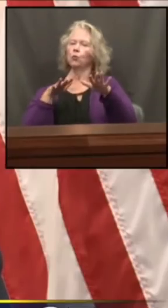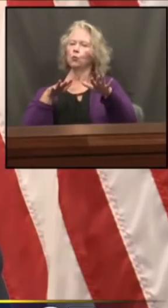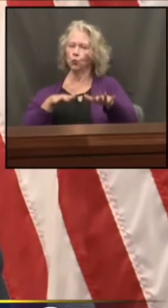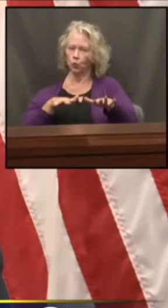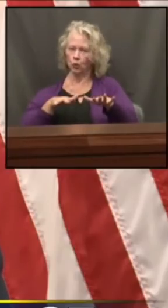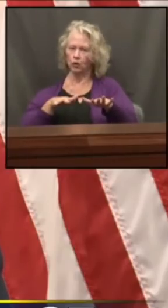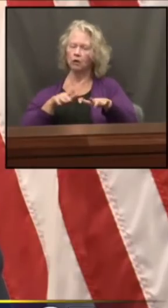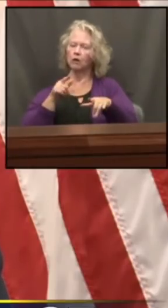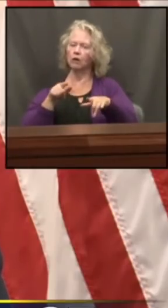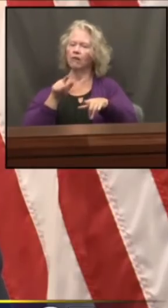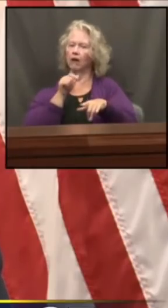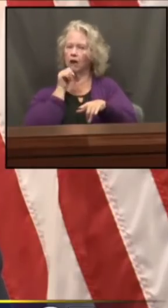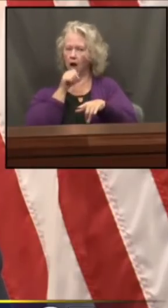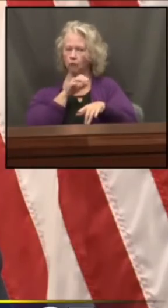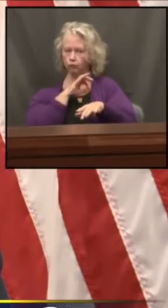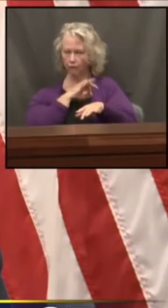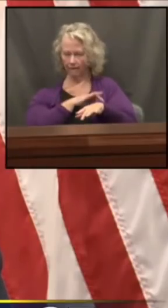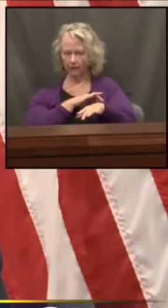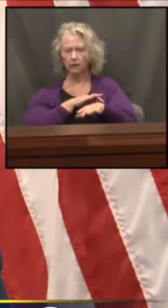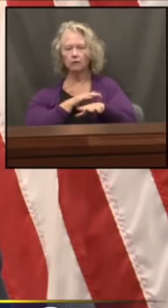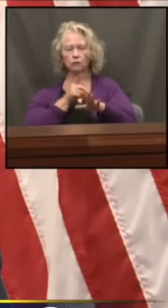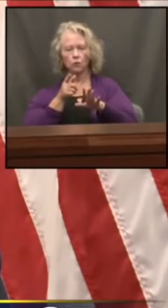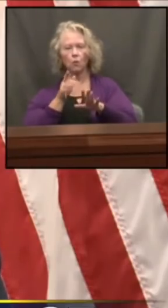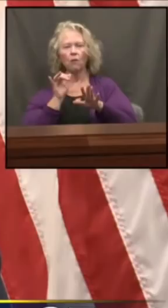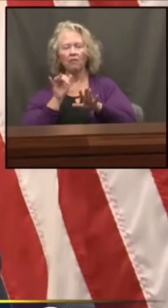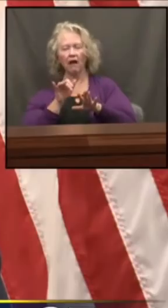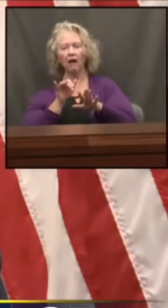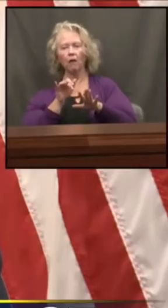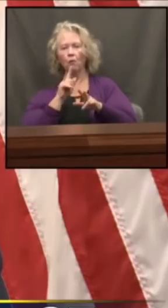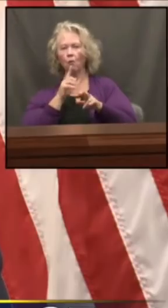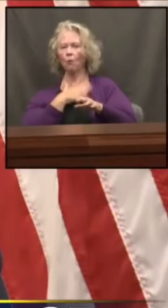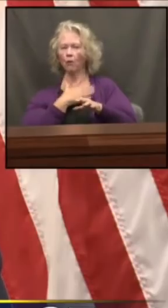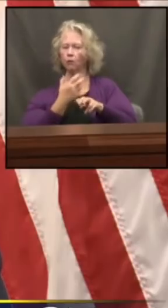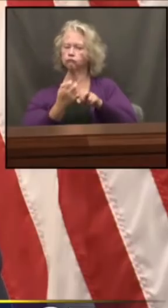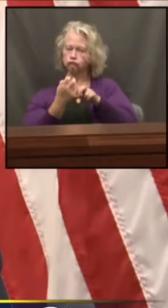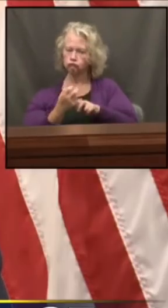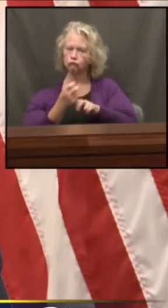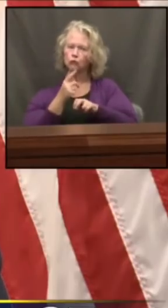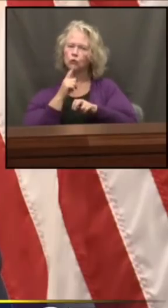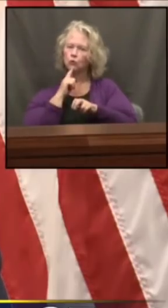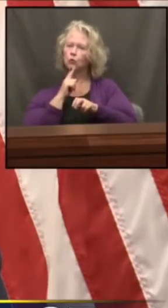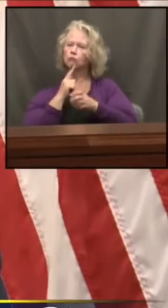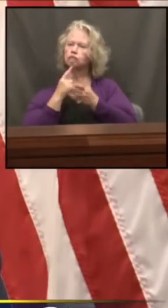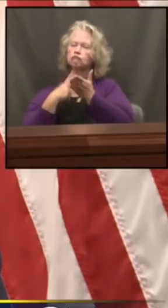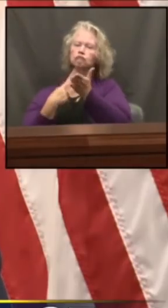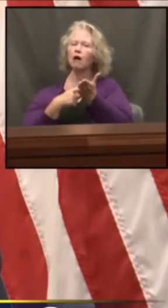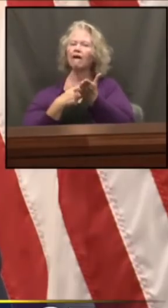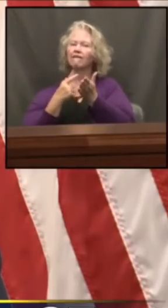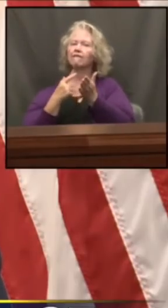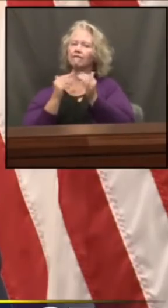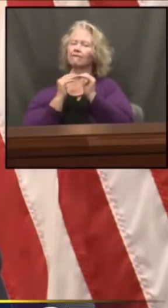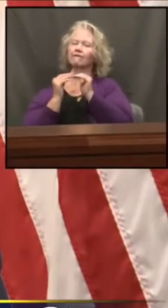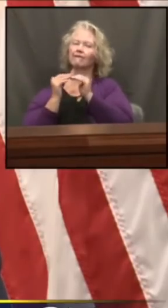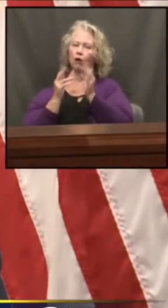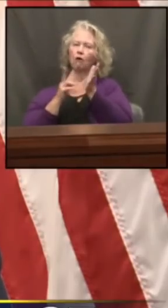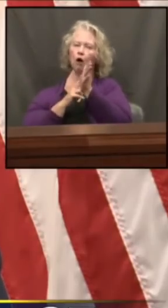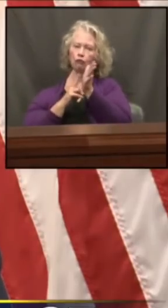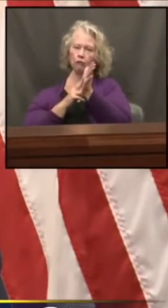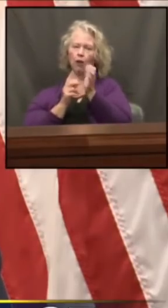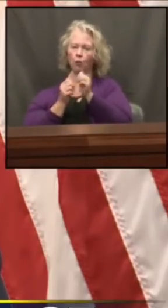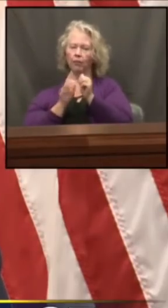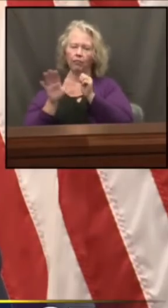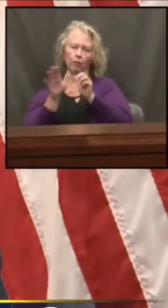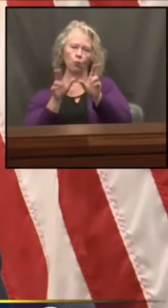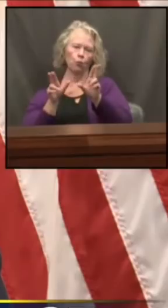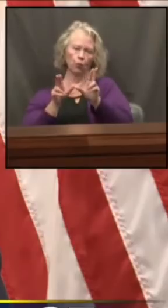the nonprofit community so they can be able to get back to the table and negotiate a fair contract with their representative